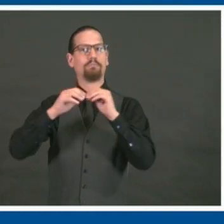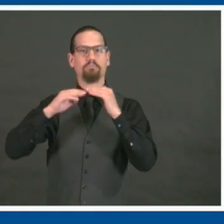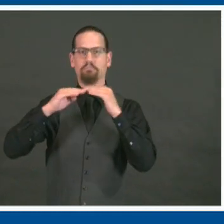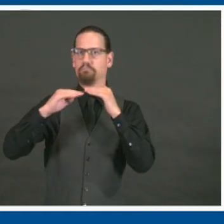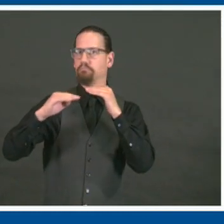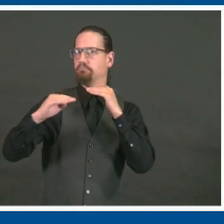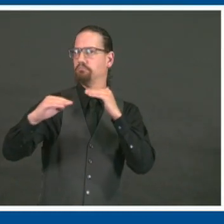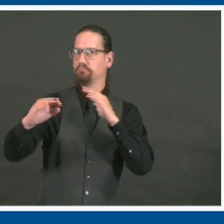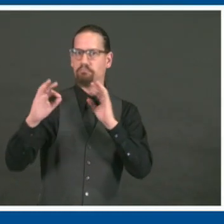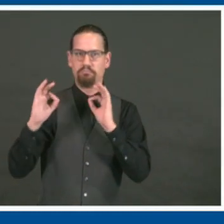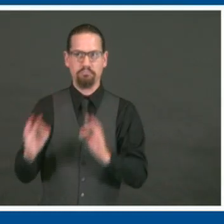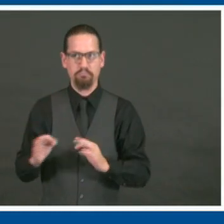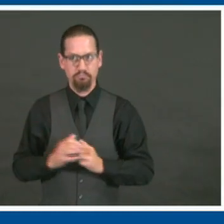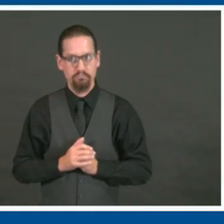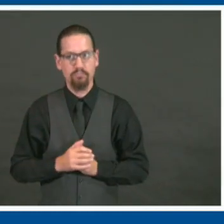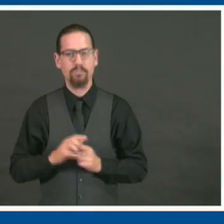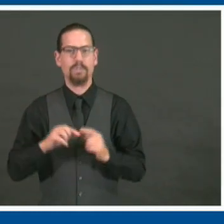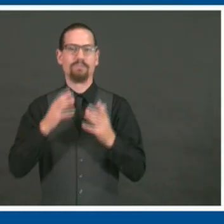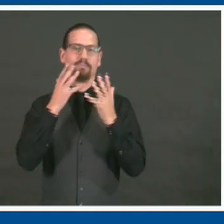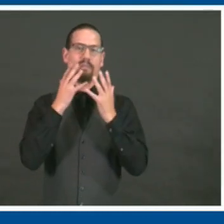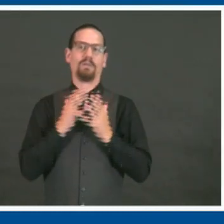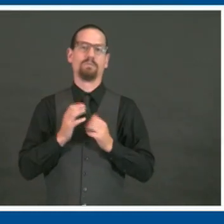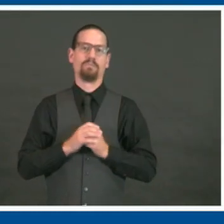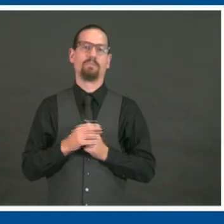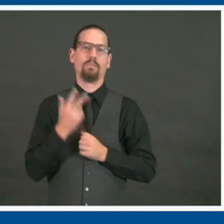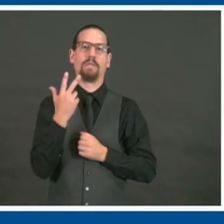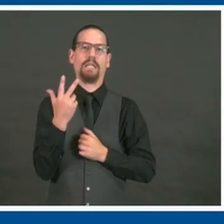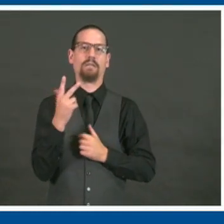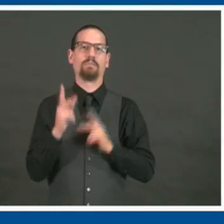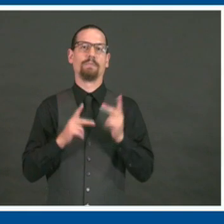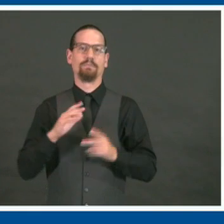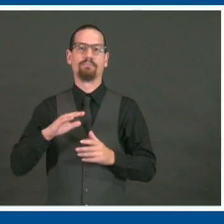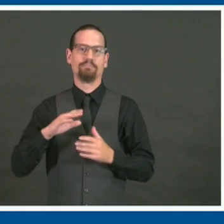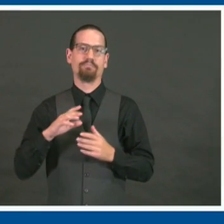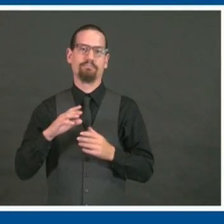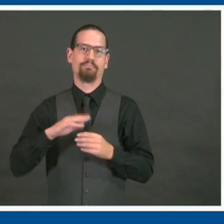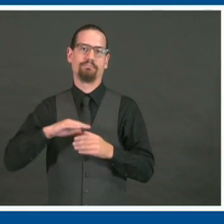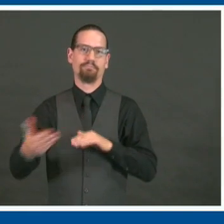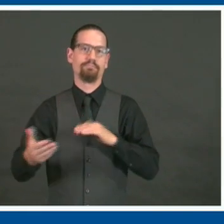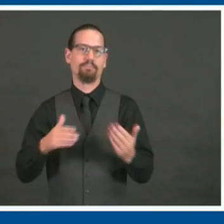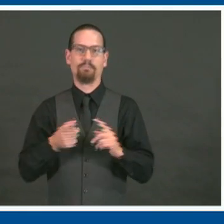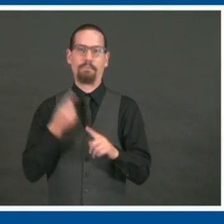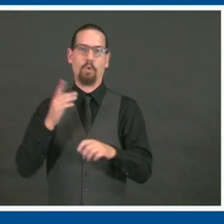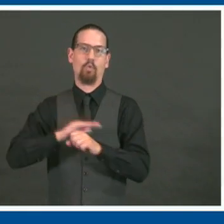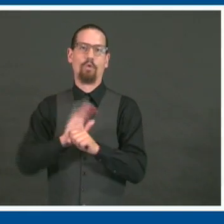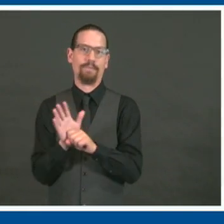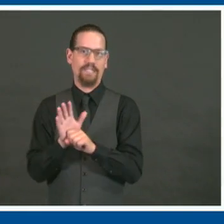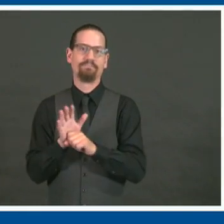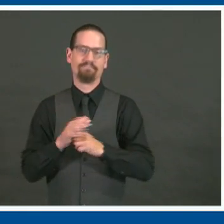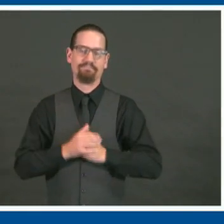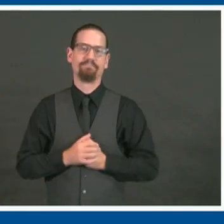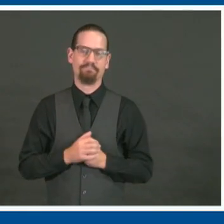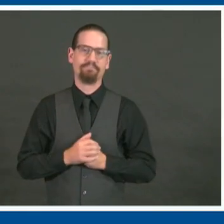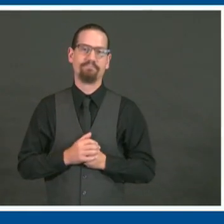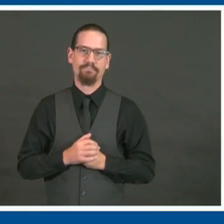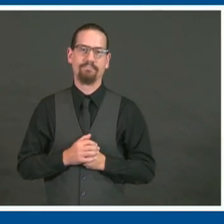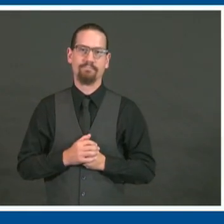Unfortunately, we have three additional COVID-19 associated fatalities to report today.